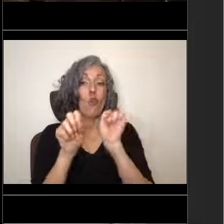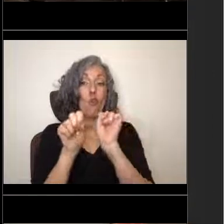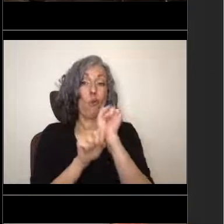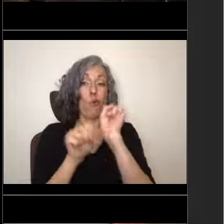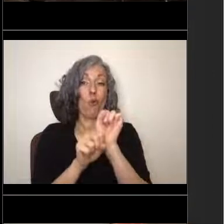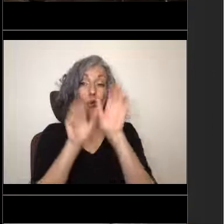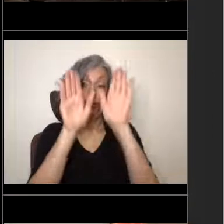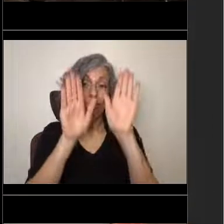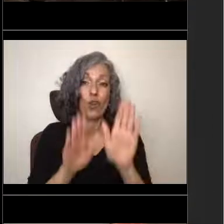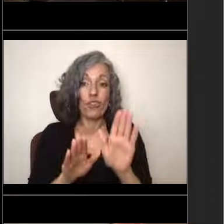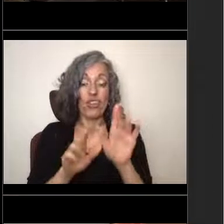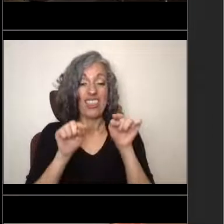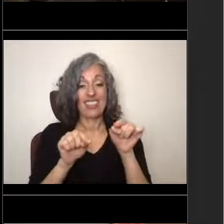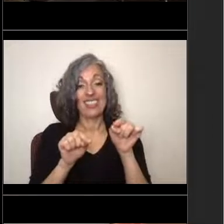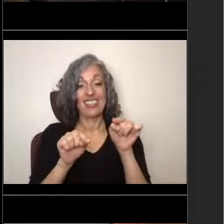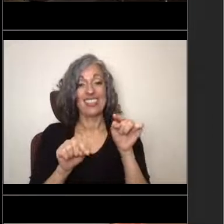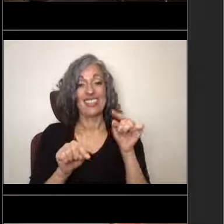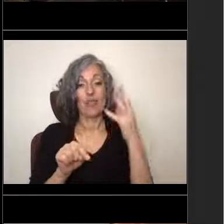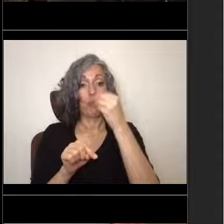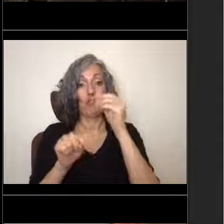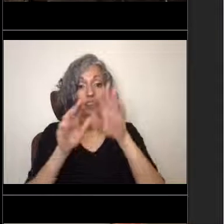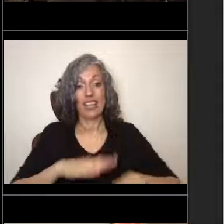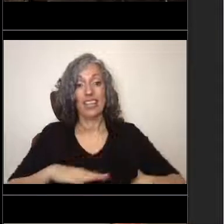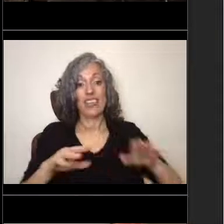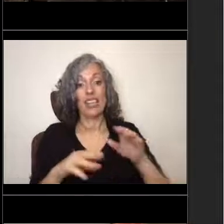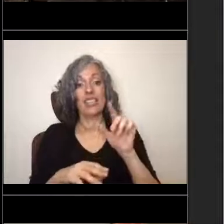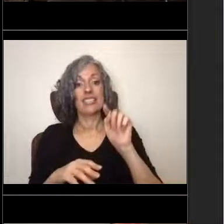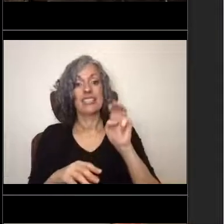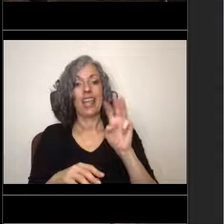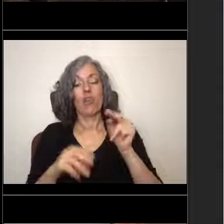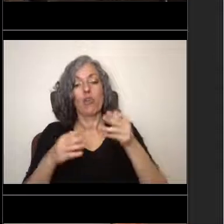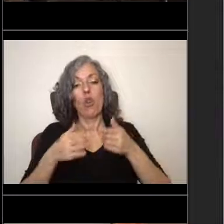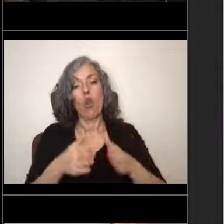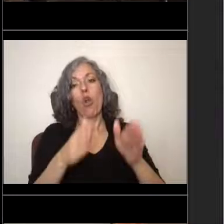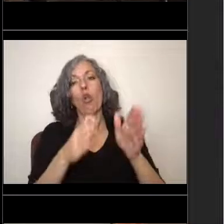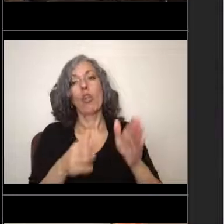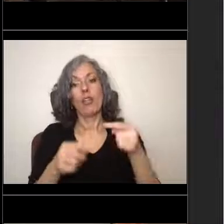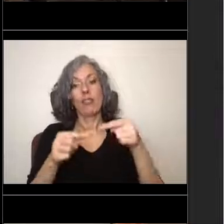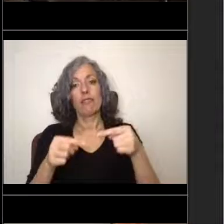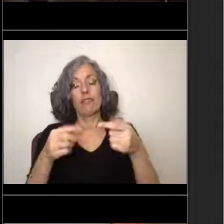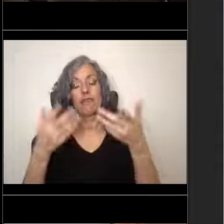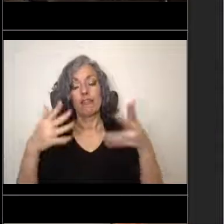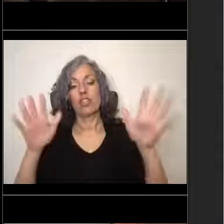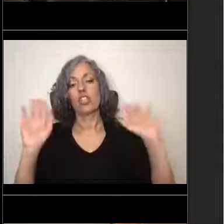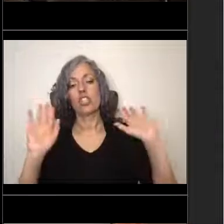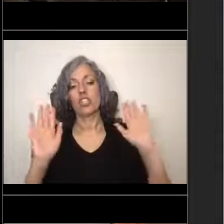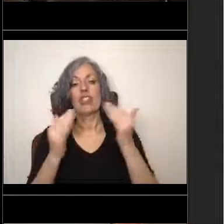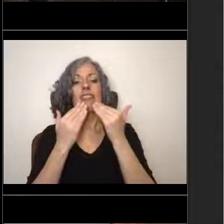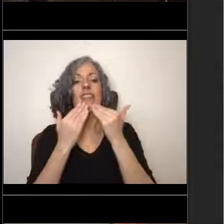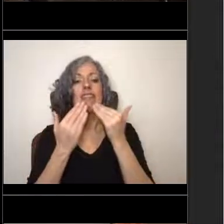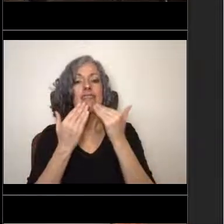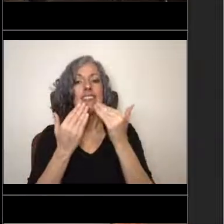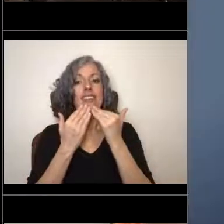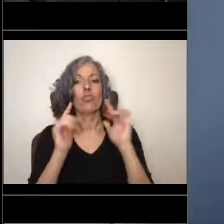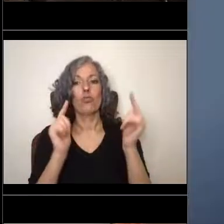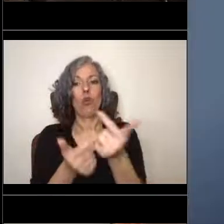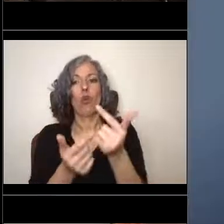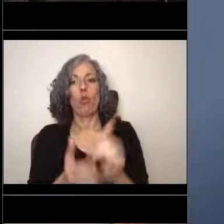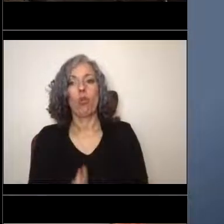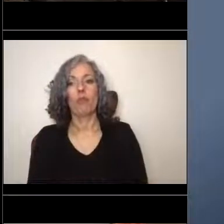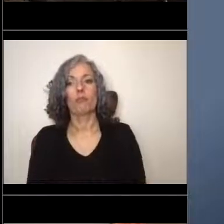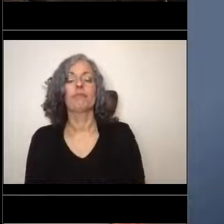very insightful and informative town hall. This concludes my summary of the town hall. Thank you very much. Thank